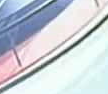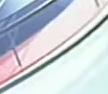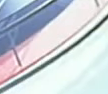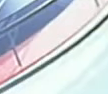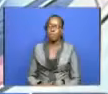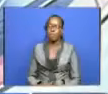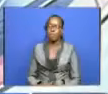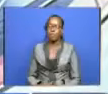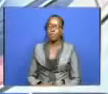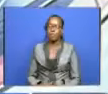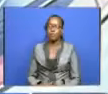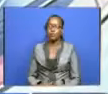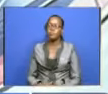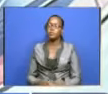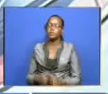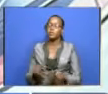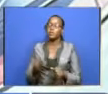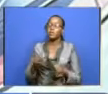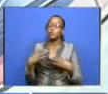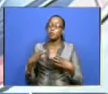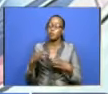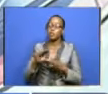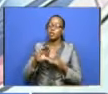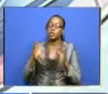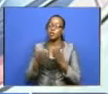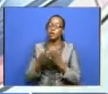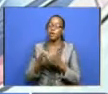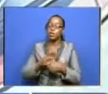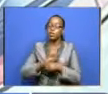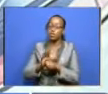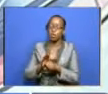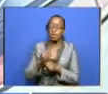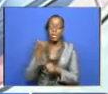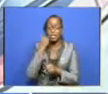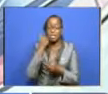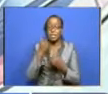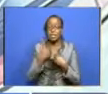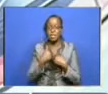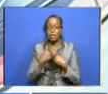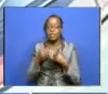27.7 million people around the world have been diagnosed with COVID-19, and